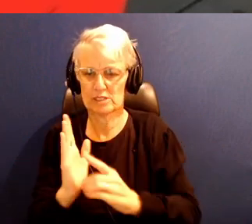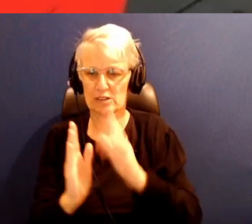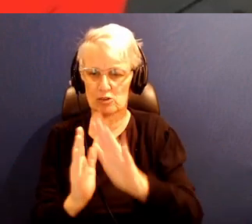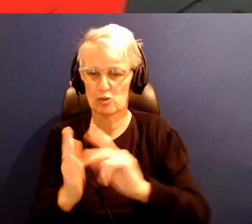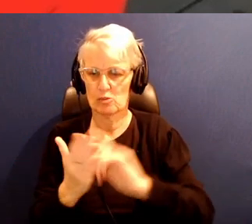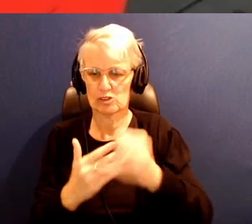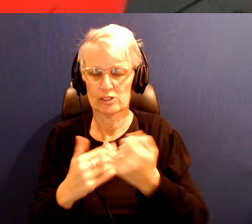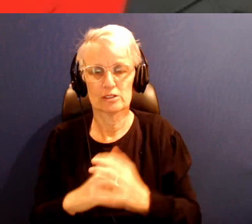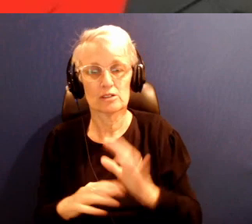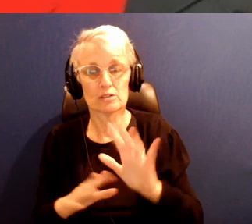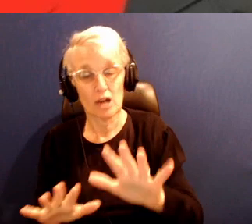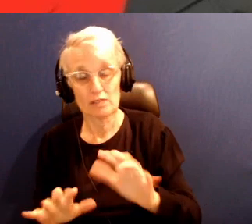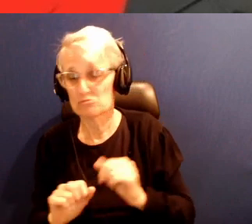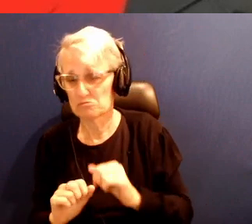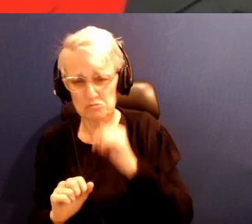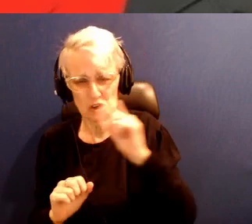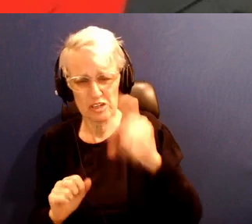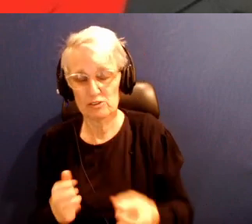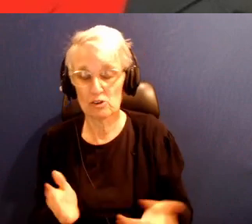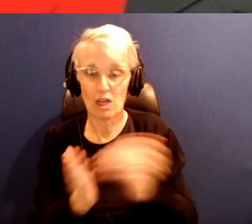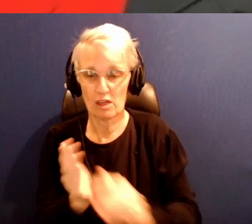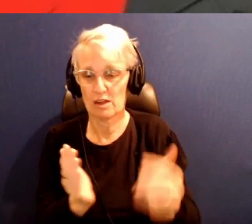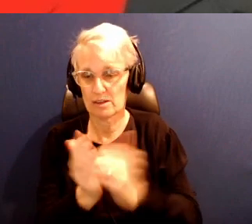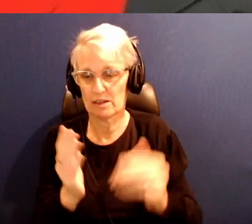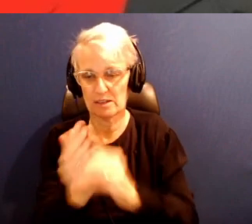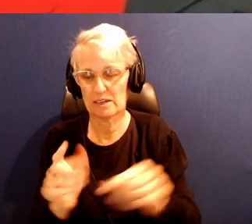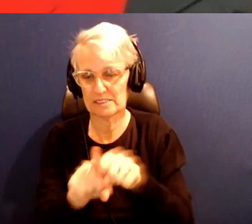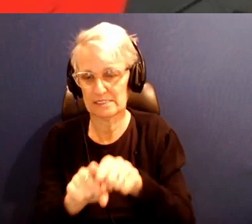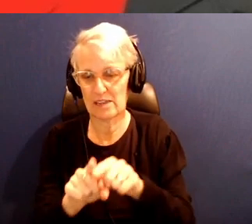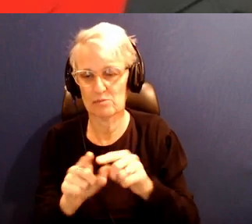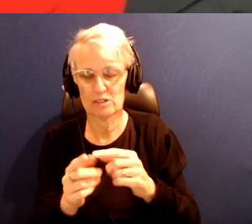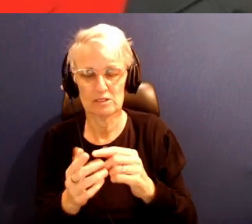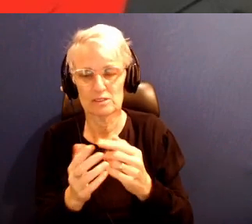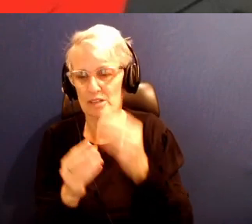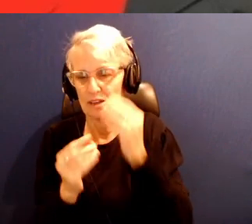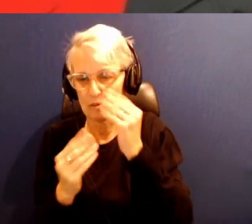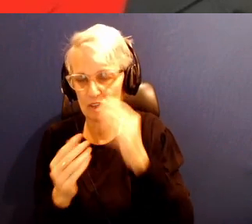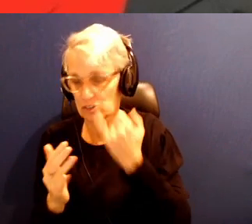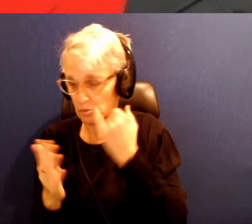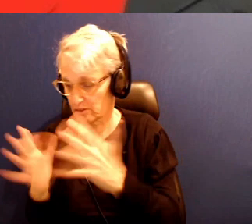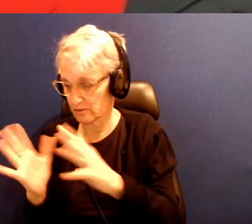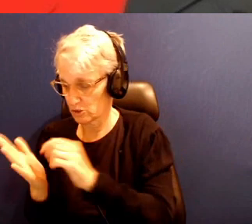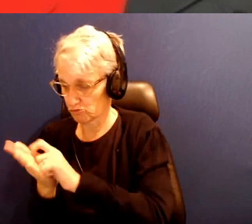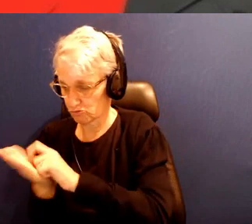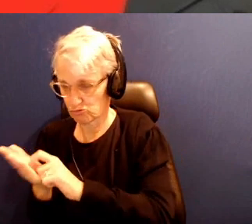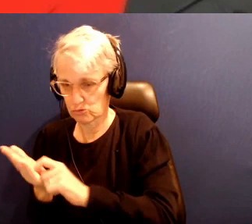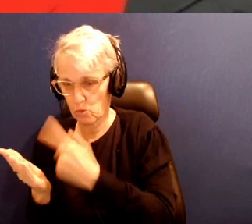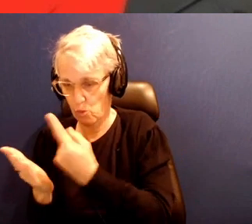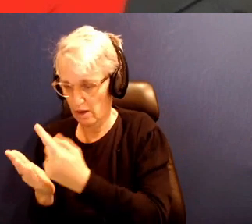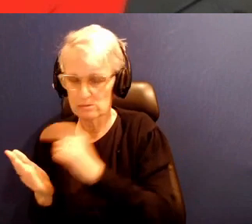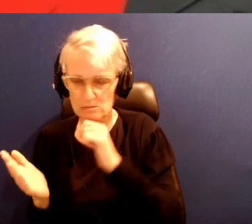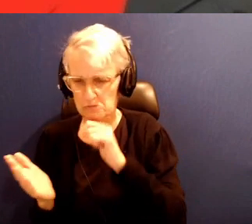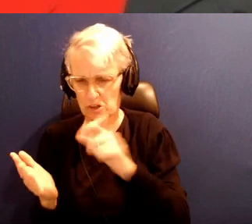design the project. However, there's no need to repeat information already covered in one section of the application form.